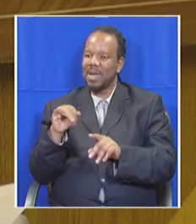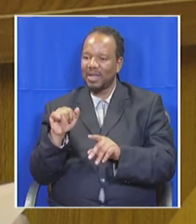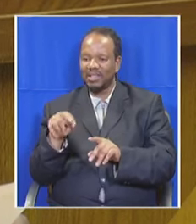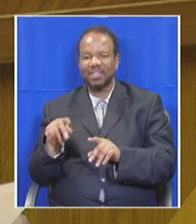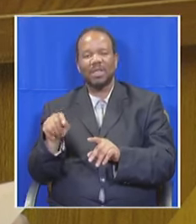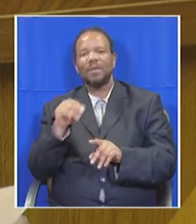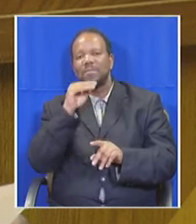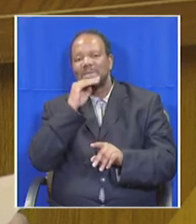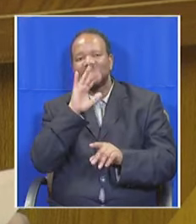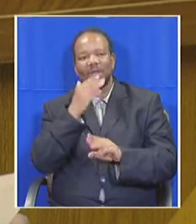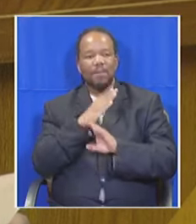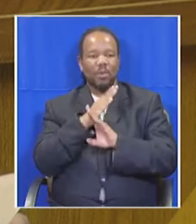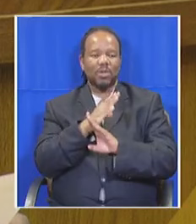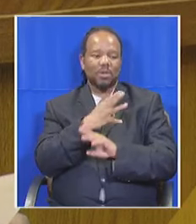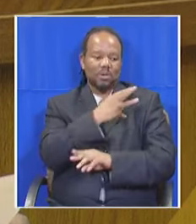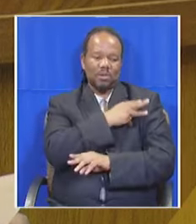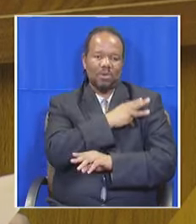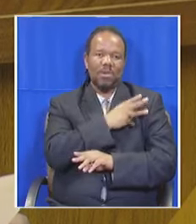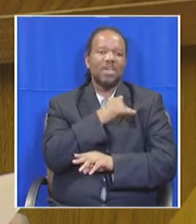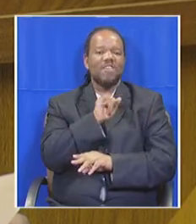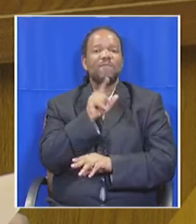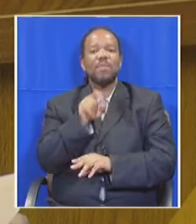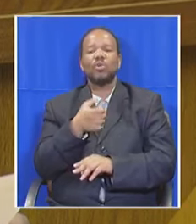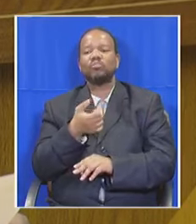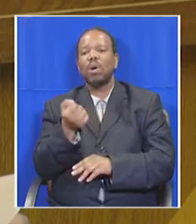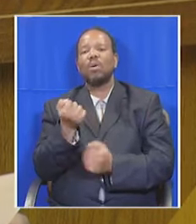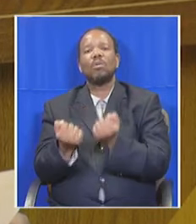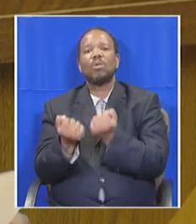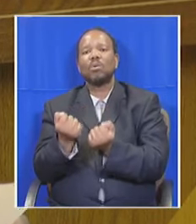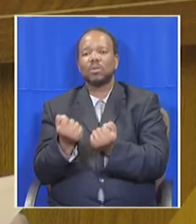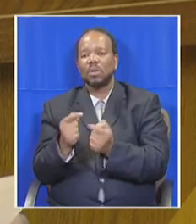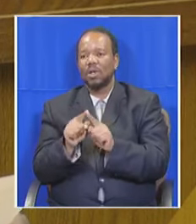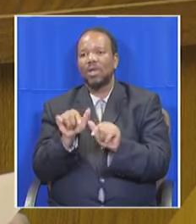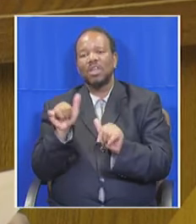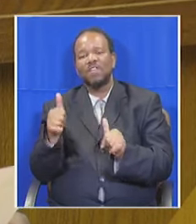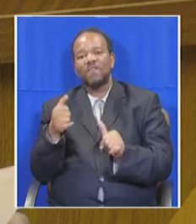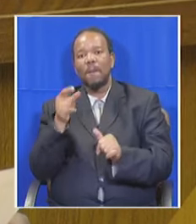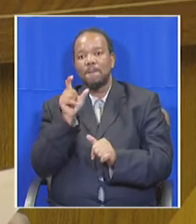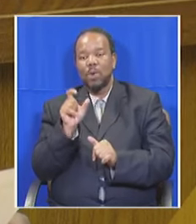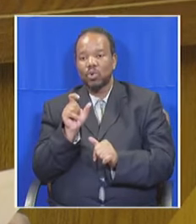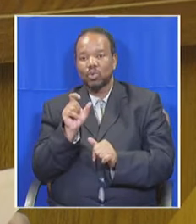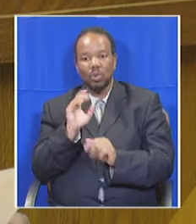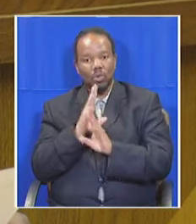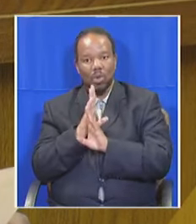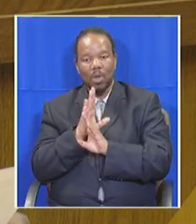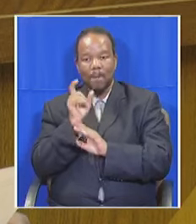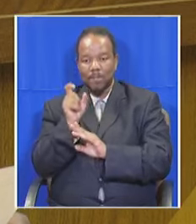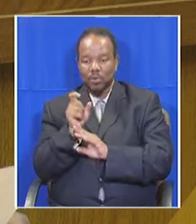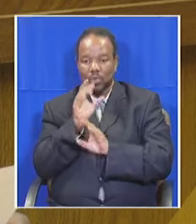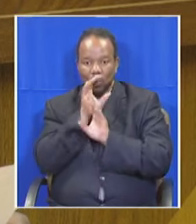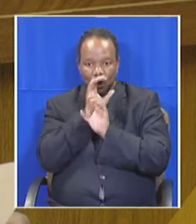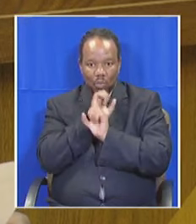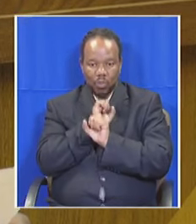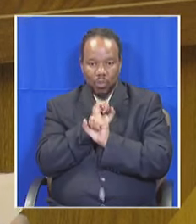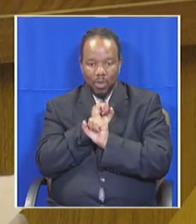being subjected to any civil claim for the alleged breach of a duty of confidentiality or a confidentiality